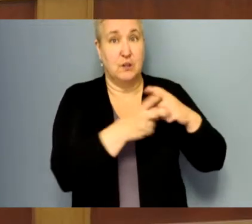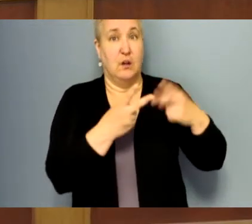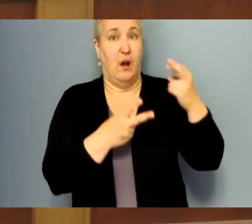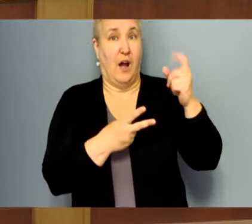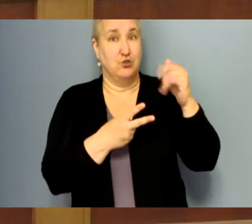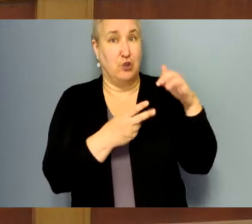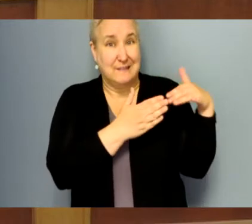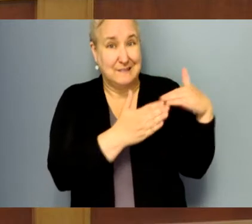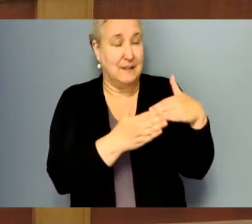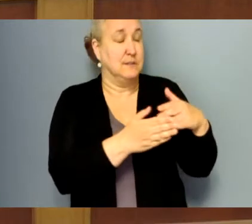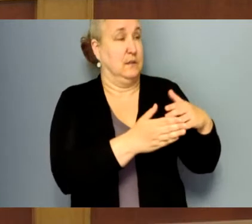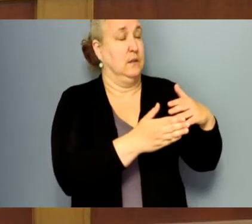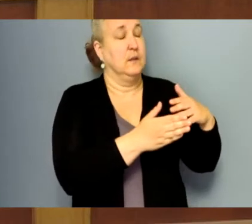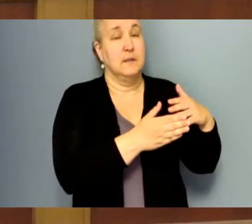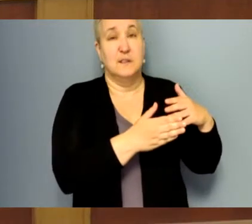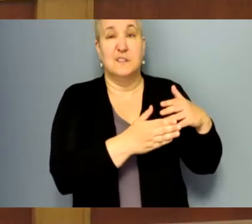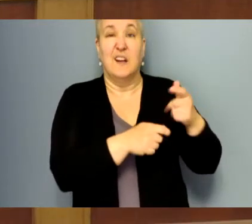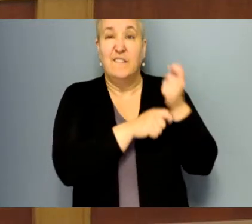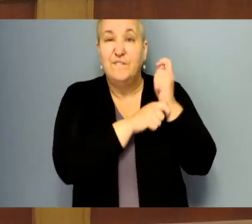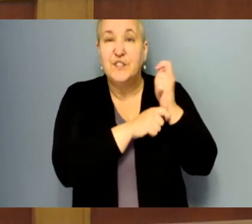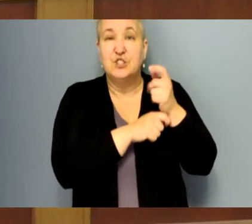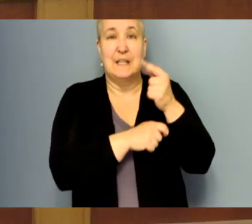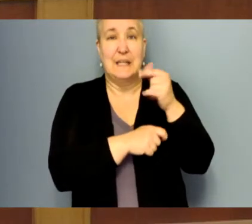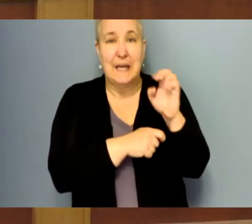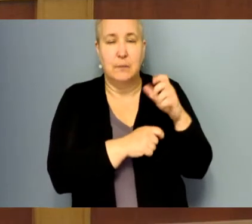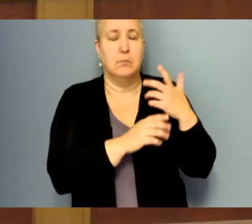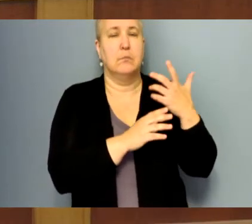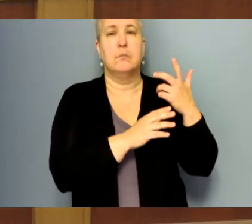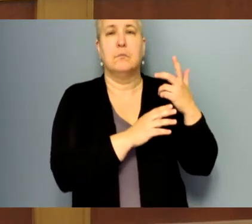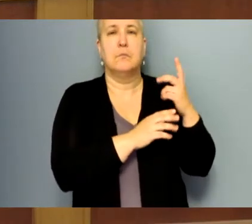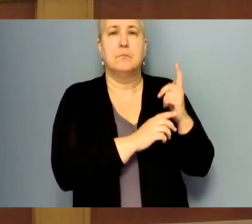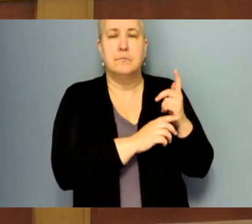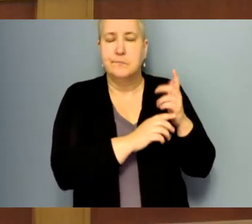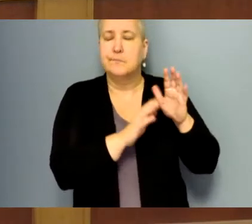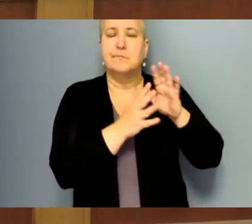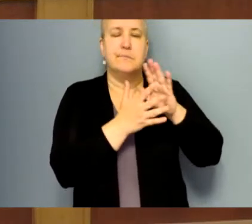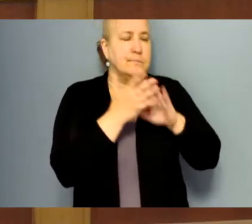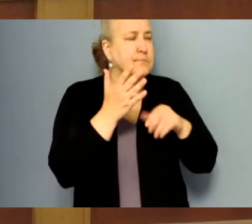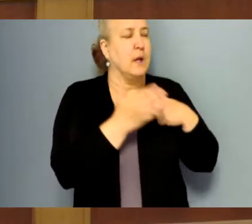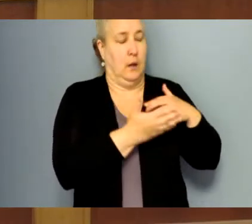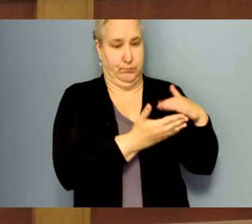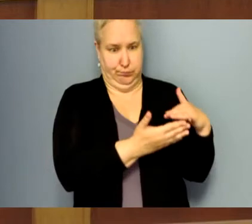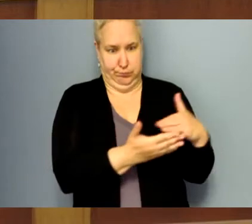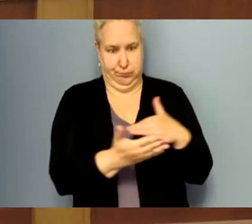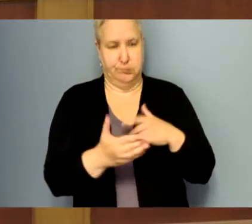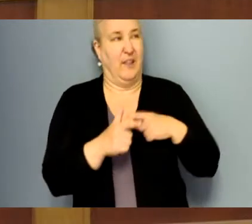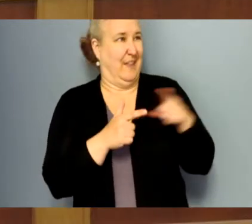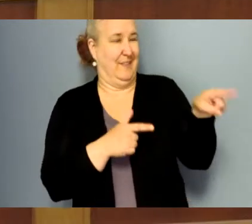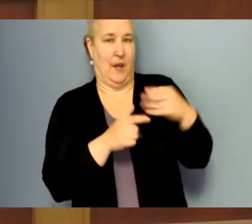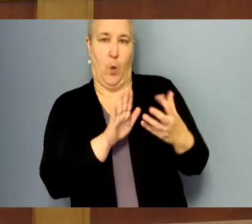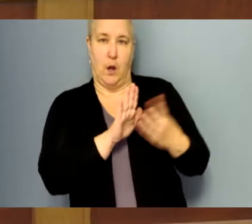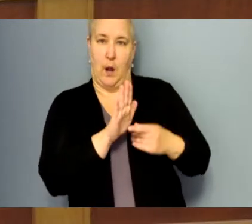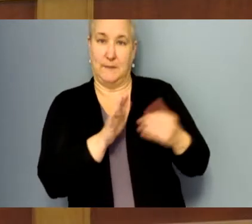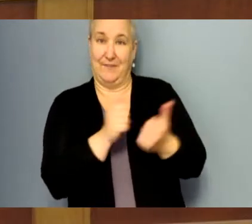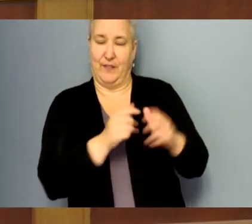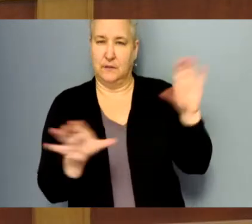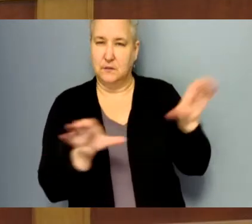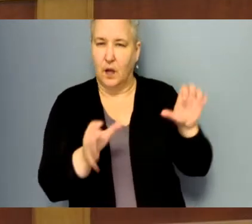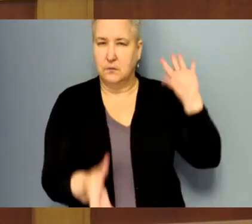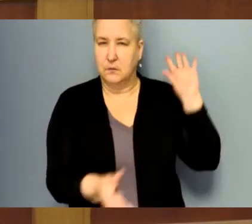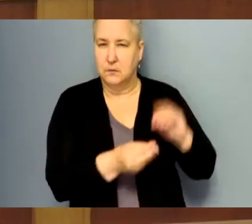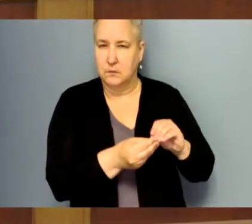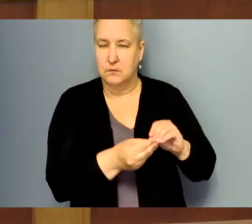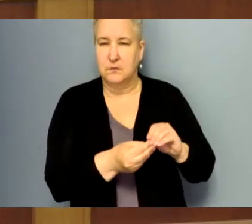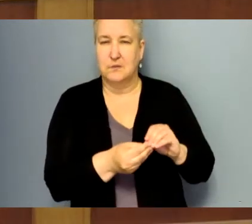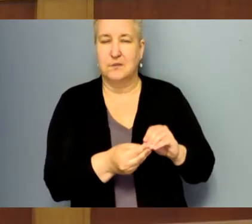studies. And Fish and Game also want a copy of everything that was done as well. So that's basically what it is. It should